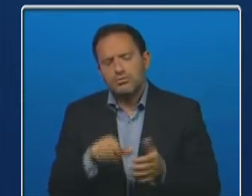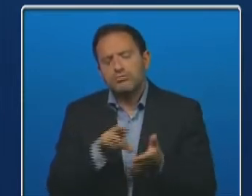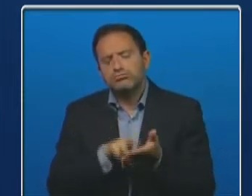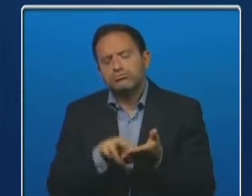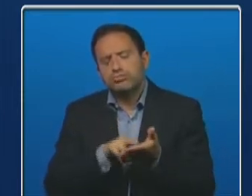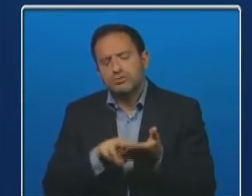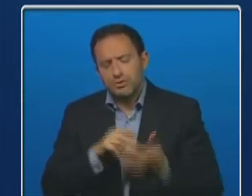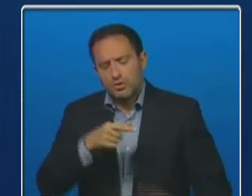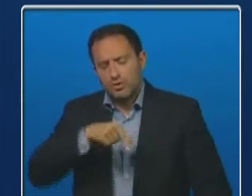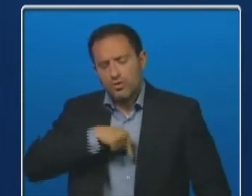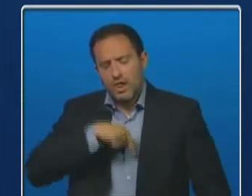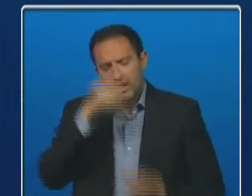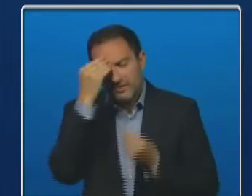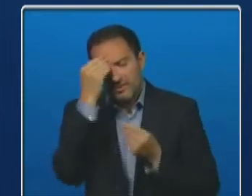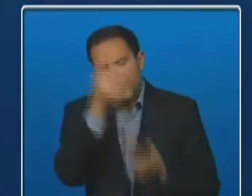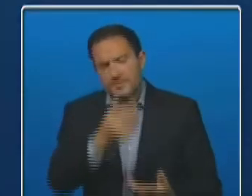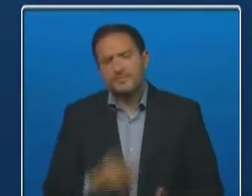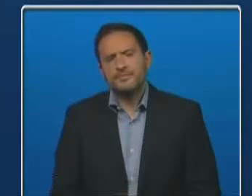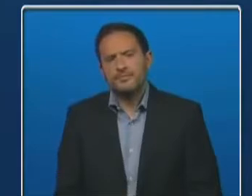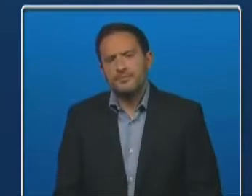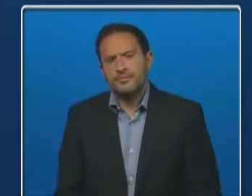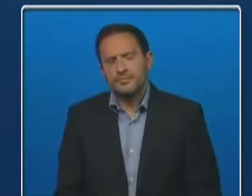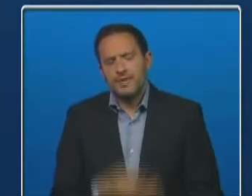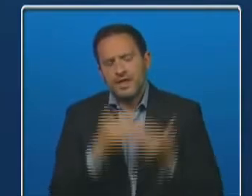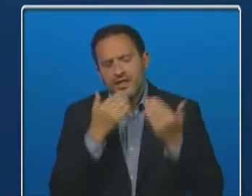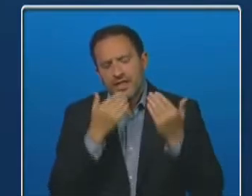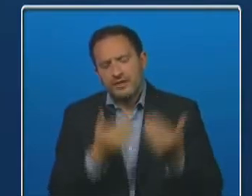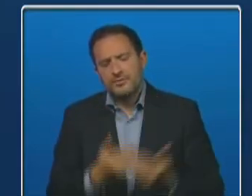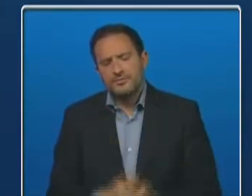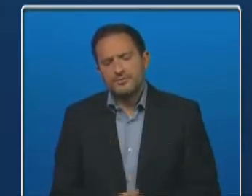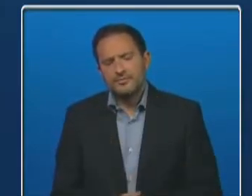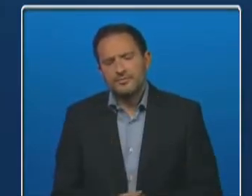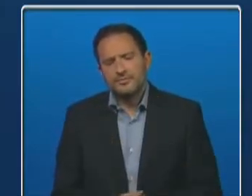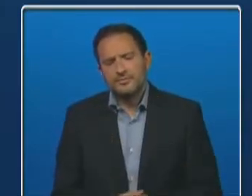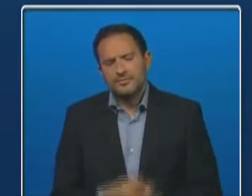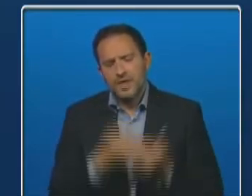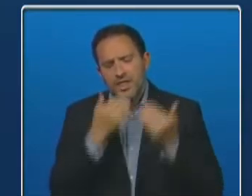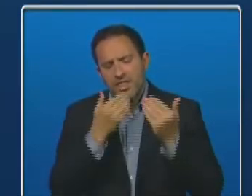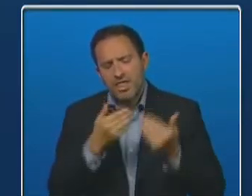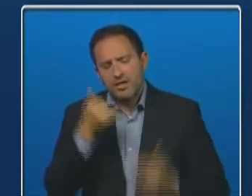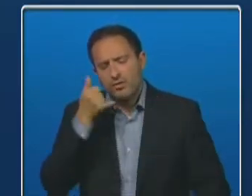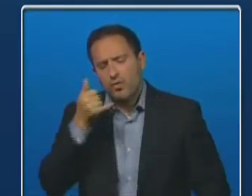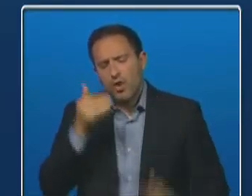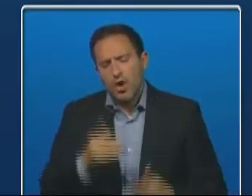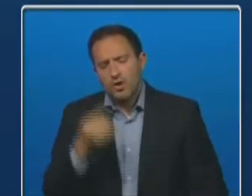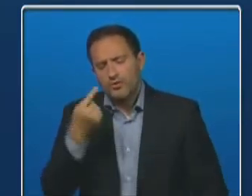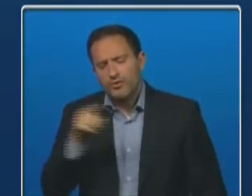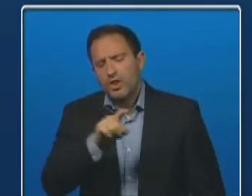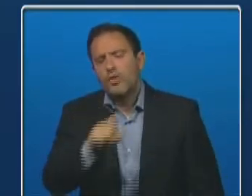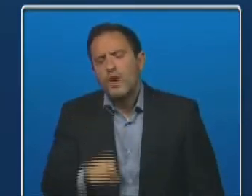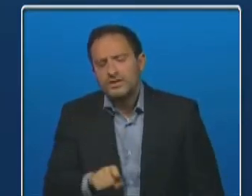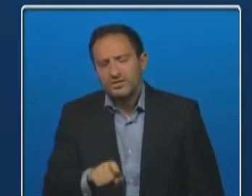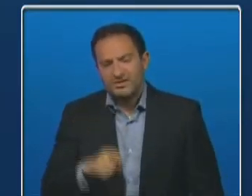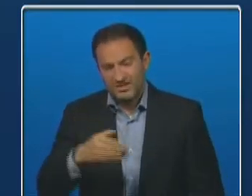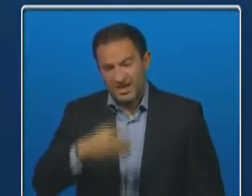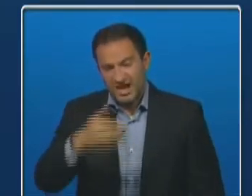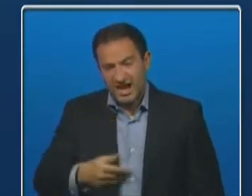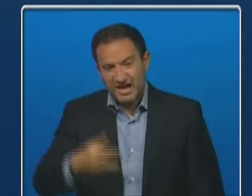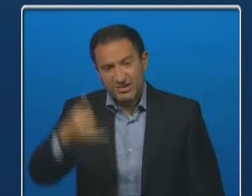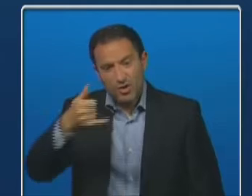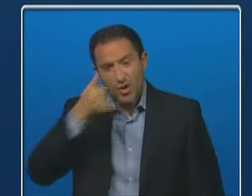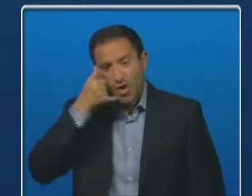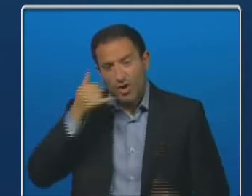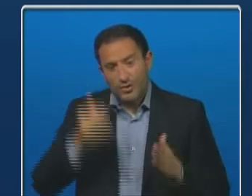move forward. Thank you, Kristen. And thank you, caller, for that question. Operator, do we have our next caller?